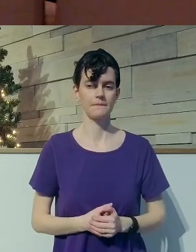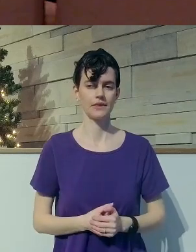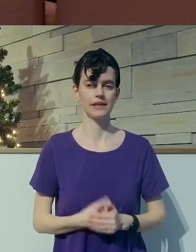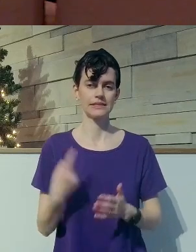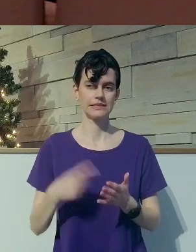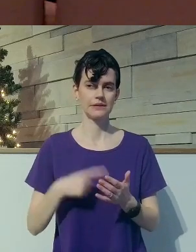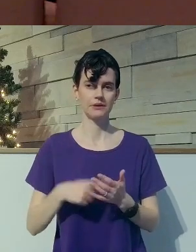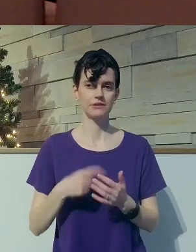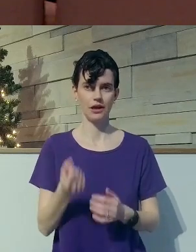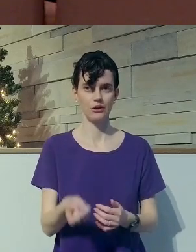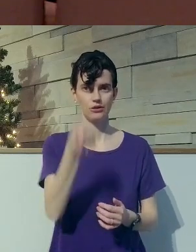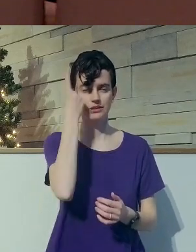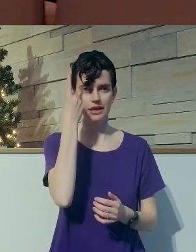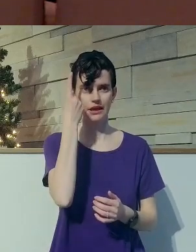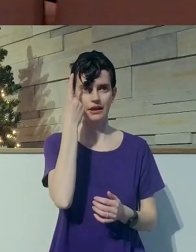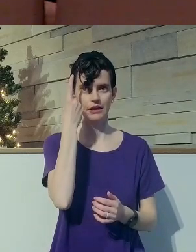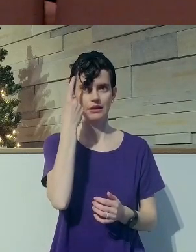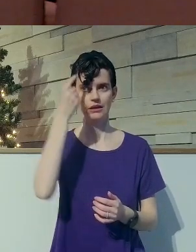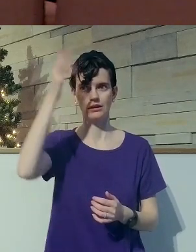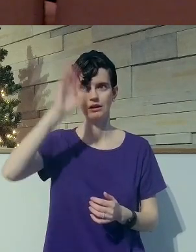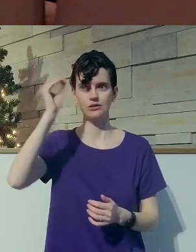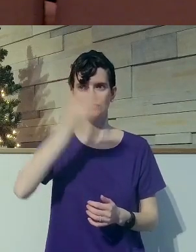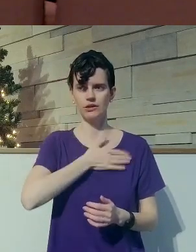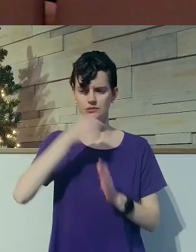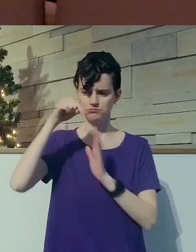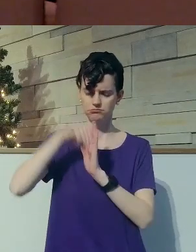at times to grasp the depth of God's grace to me.